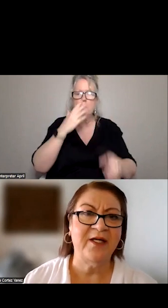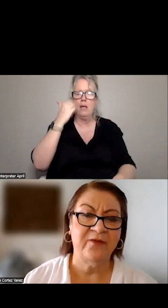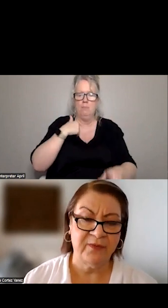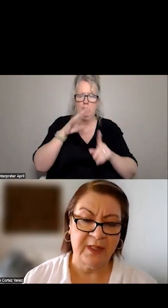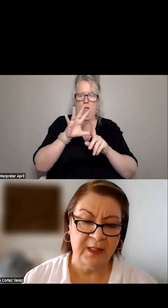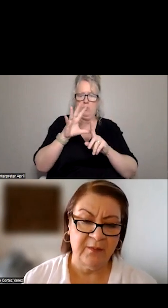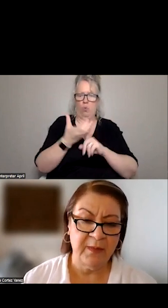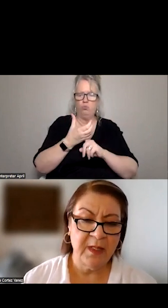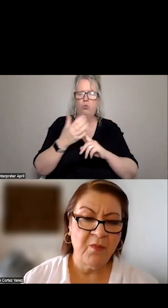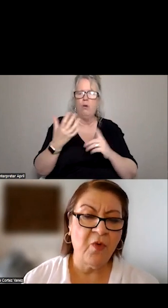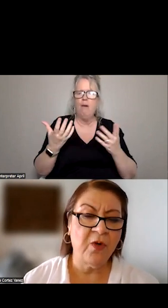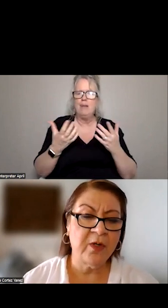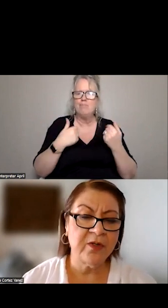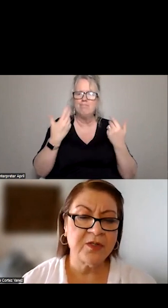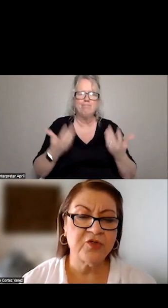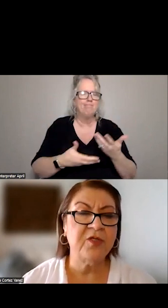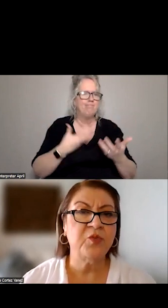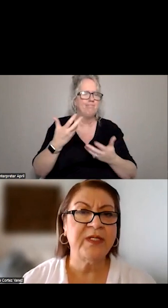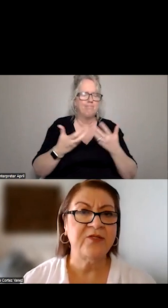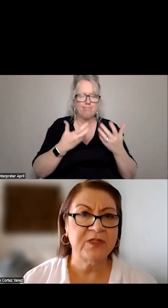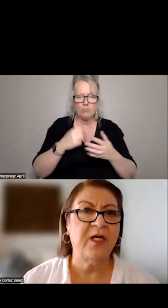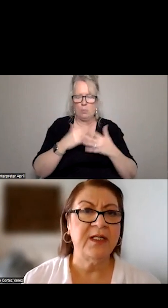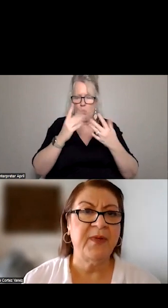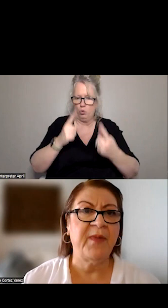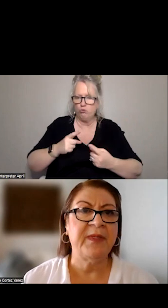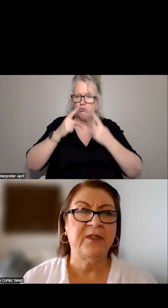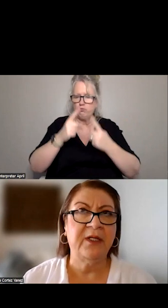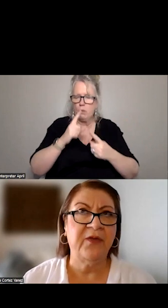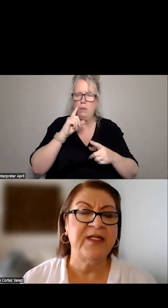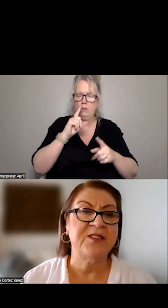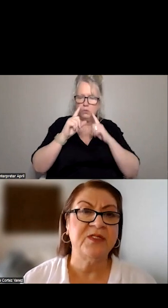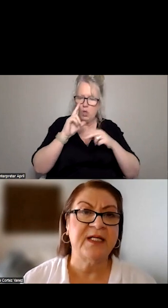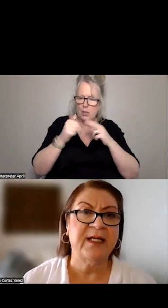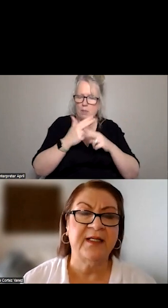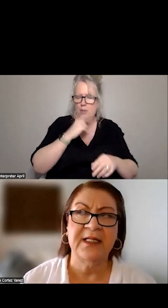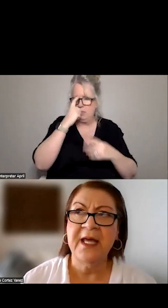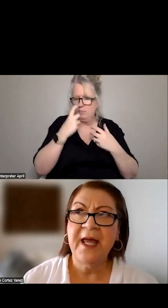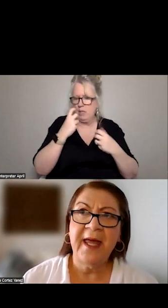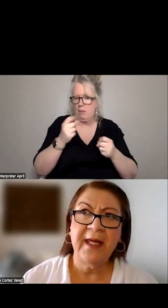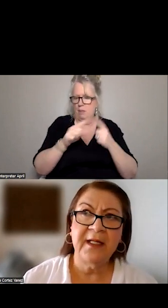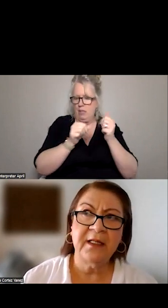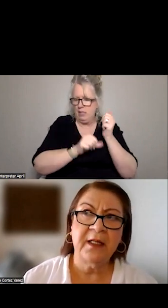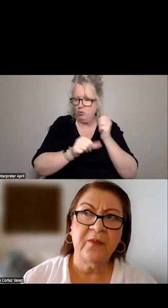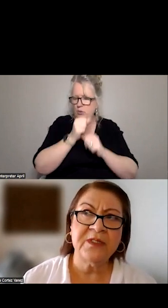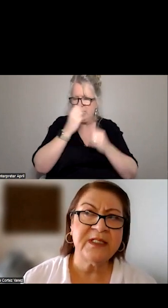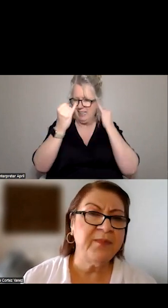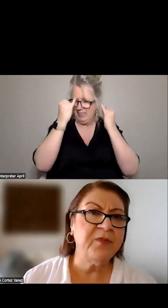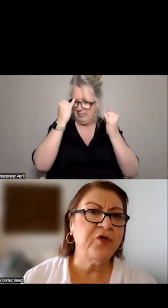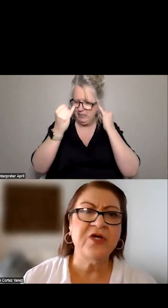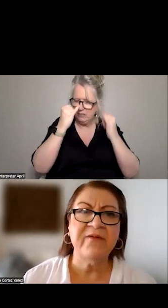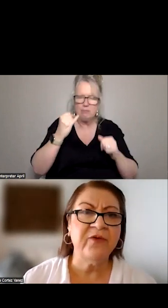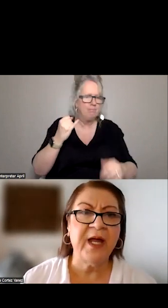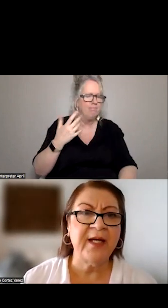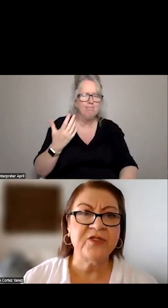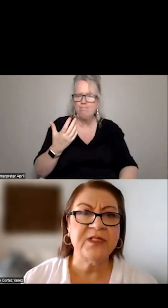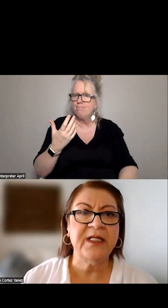had a lot of more struggles with actually talking about my mental health and suicidality, and wasn't able